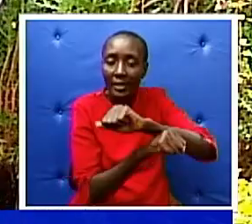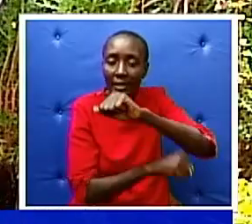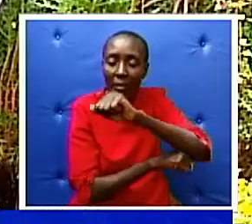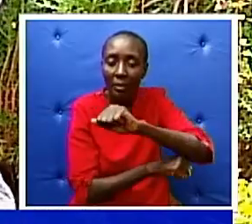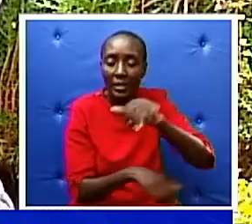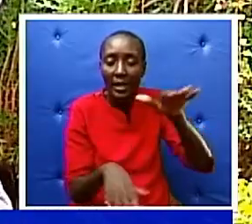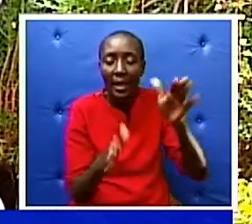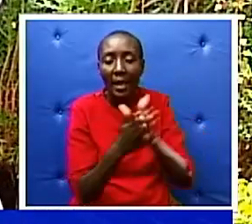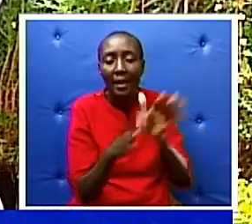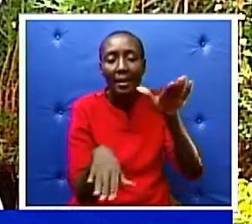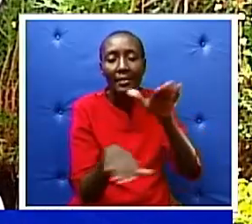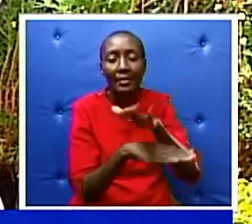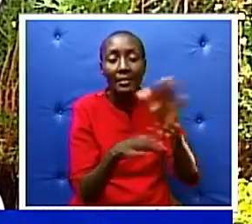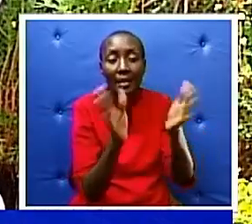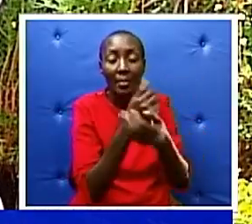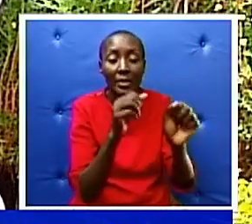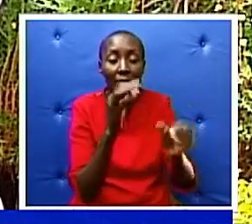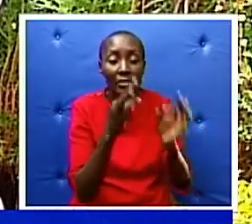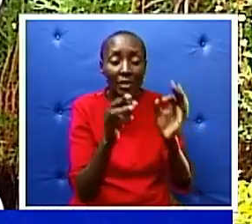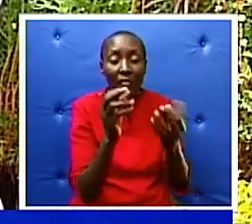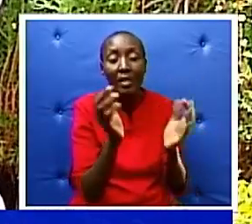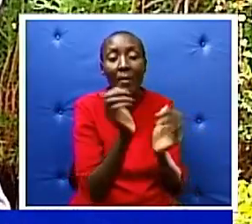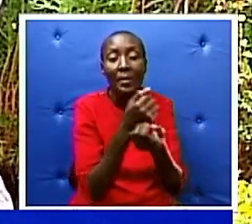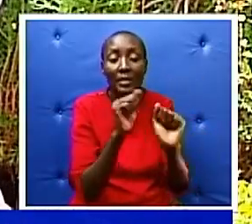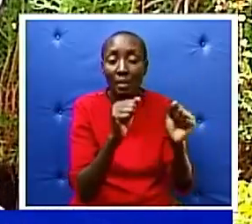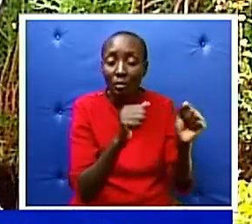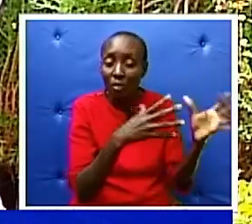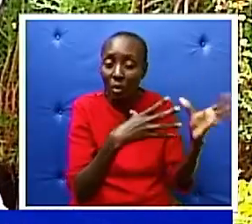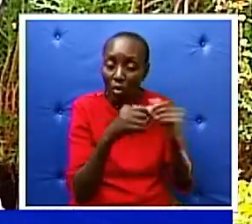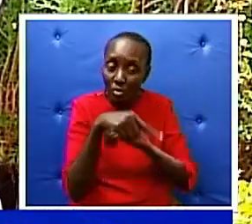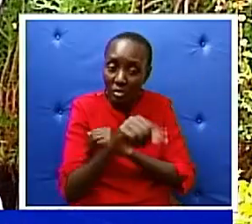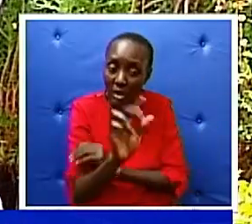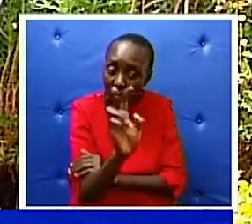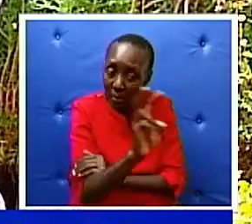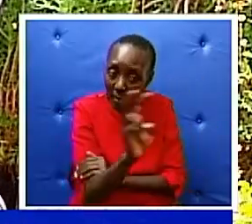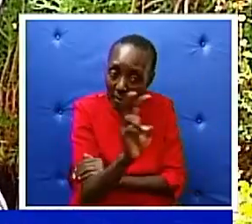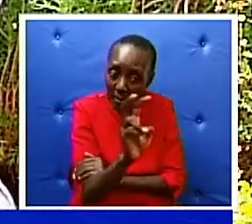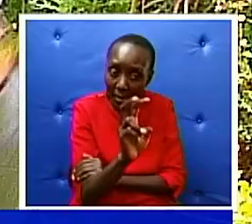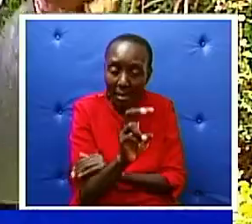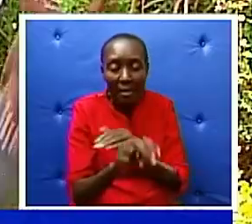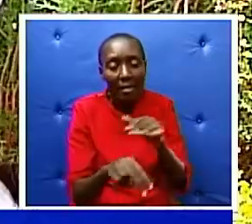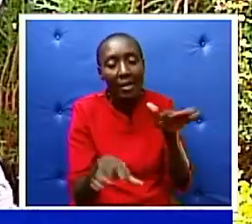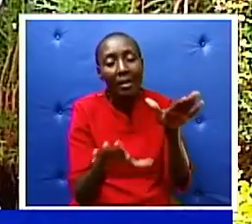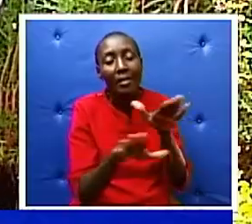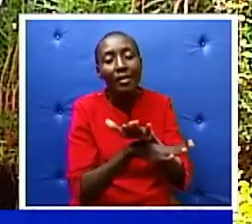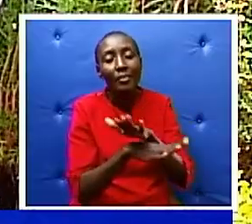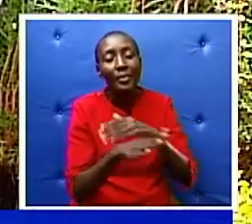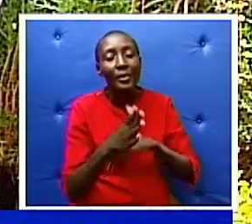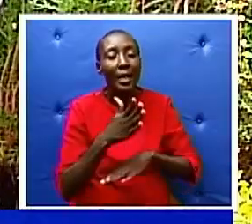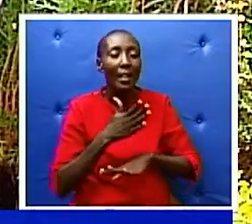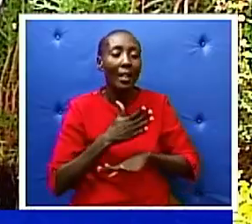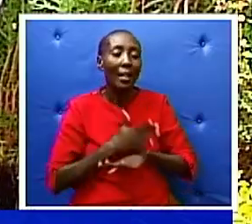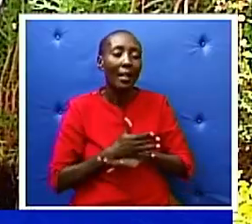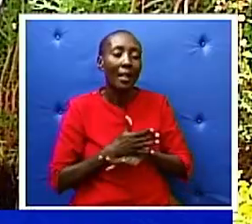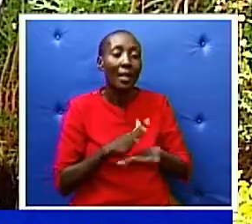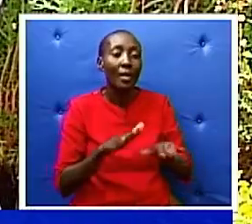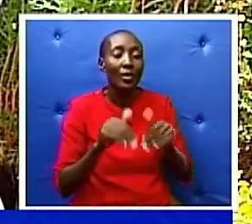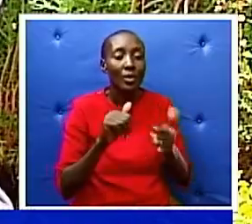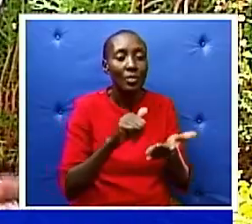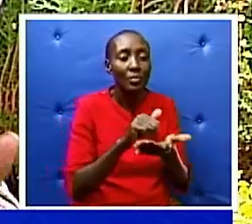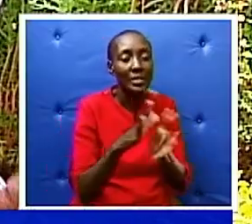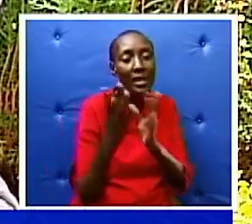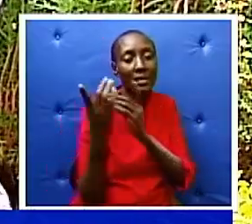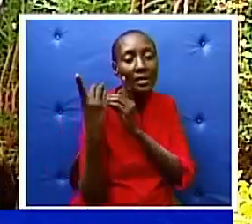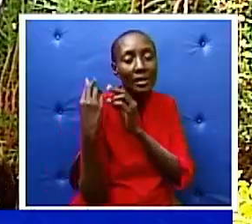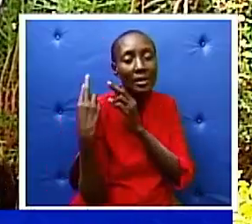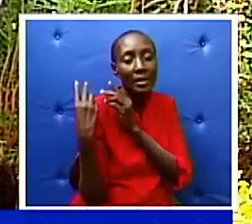and observe that project, then the deputy can relax, wait for to be sent to a different duty where